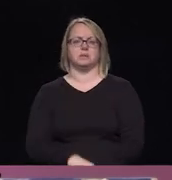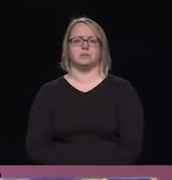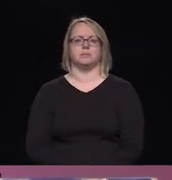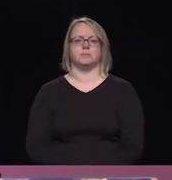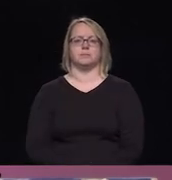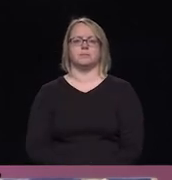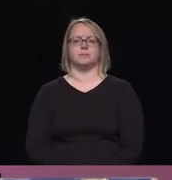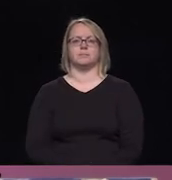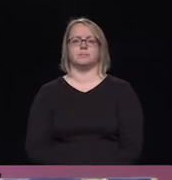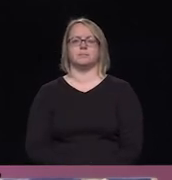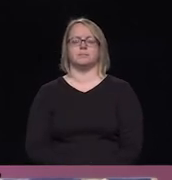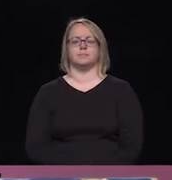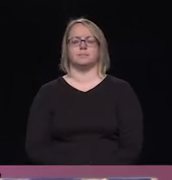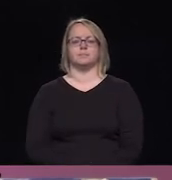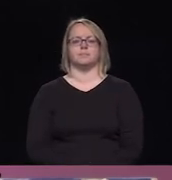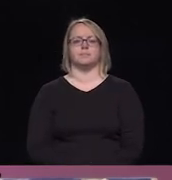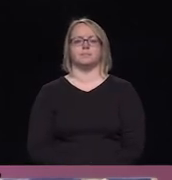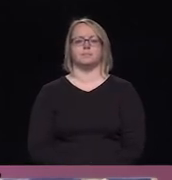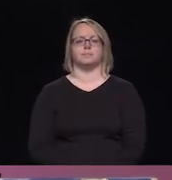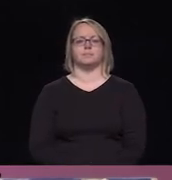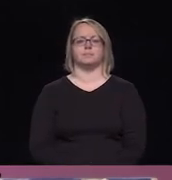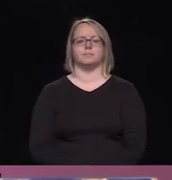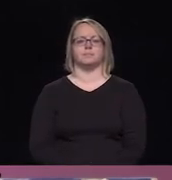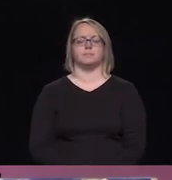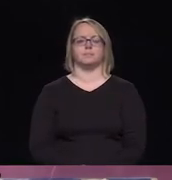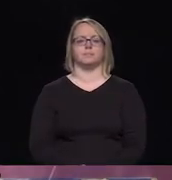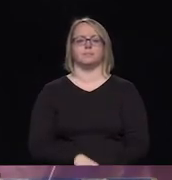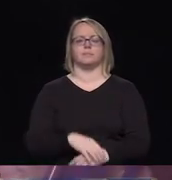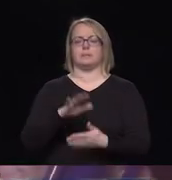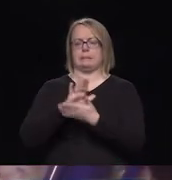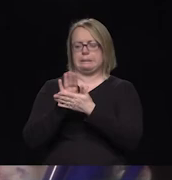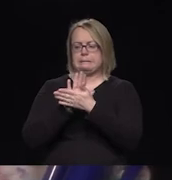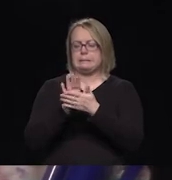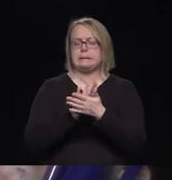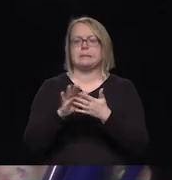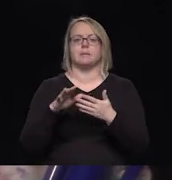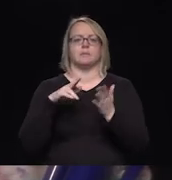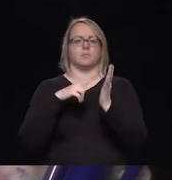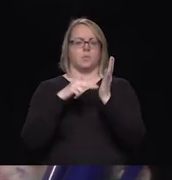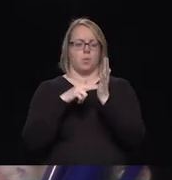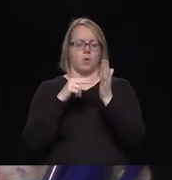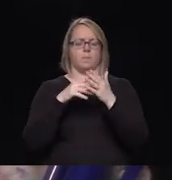And then clean it in soap. Massage it.